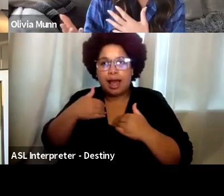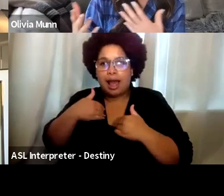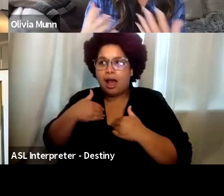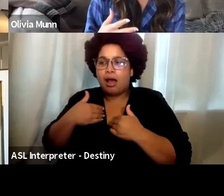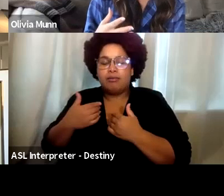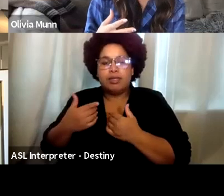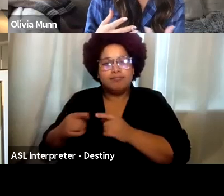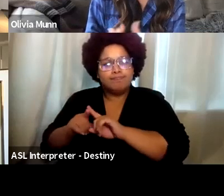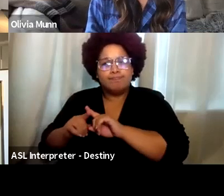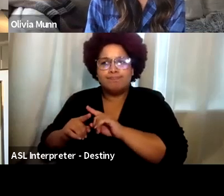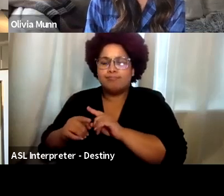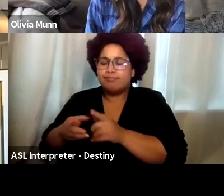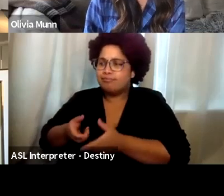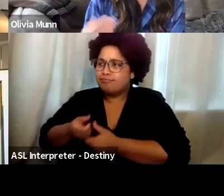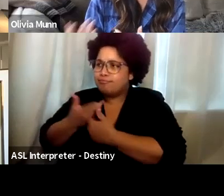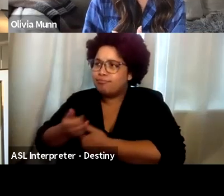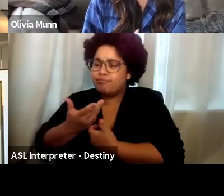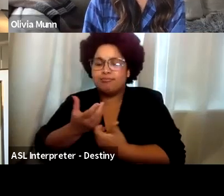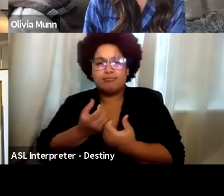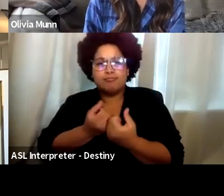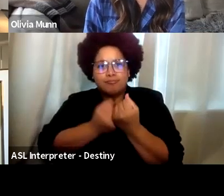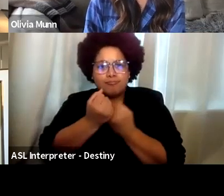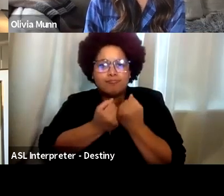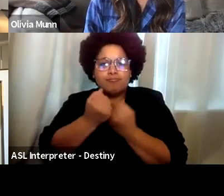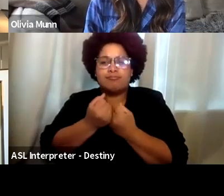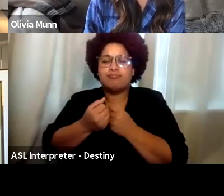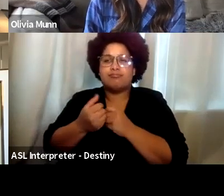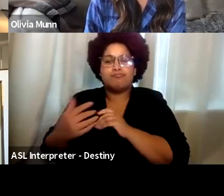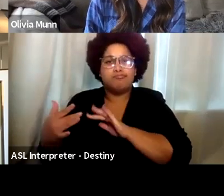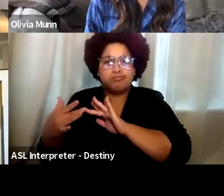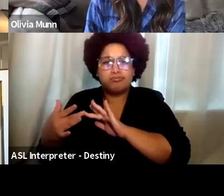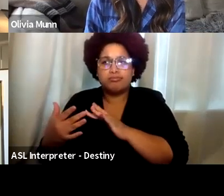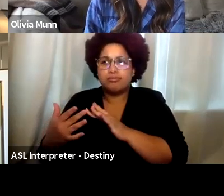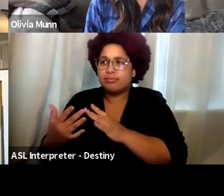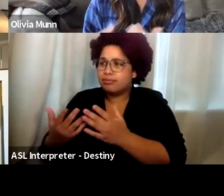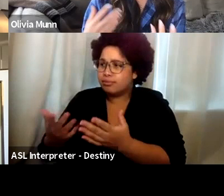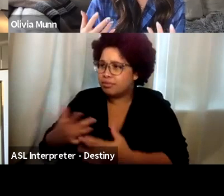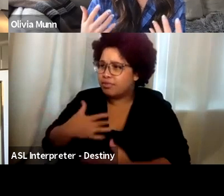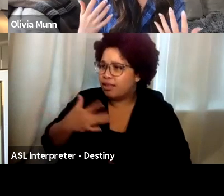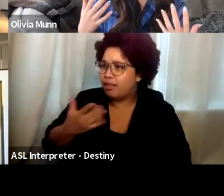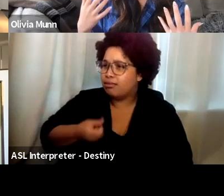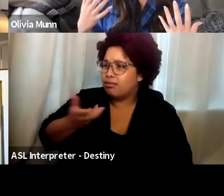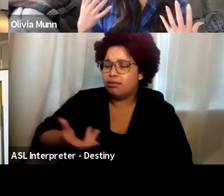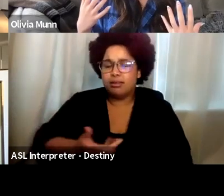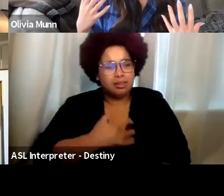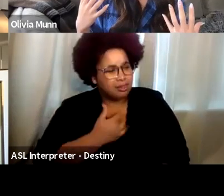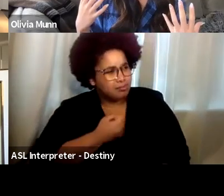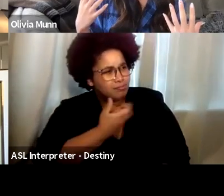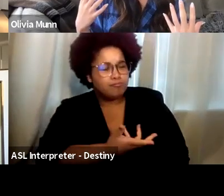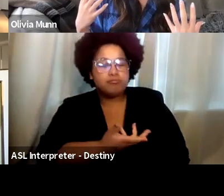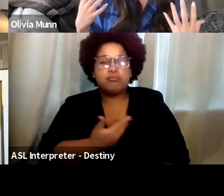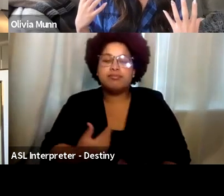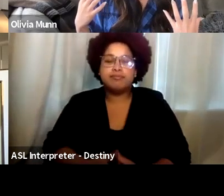other to lean on and to talk to and to reach out and express like what we're feeling, and also that we have